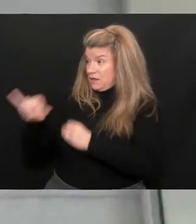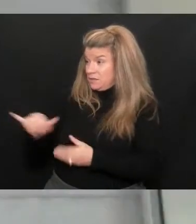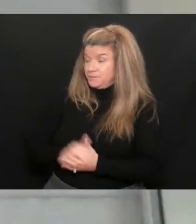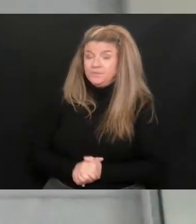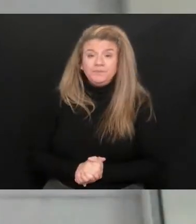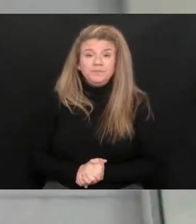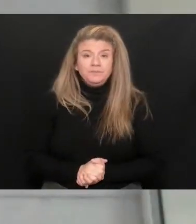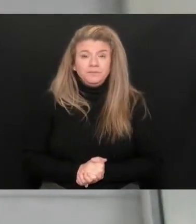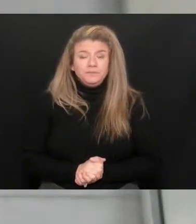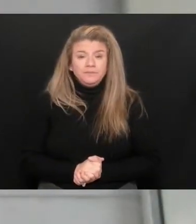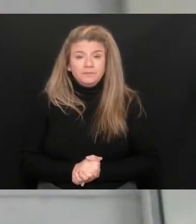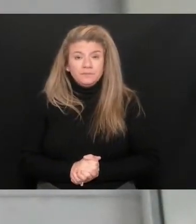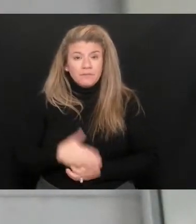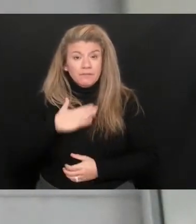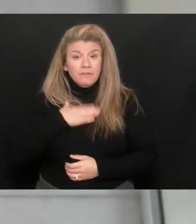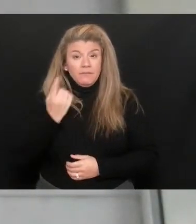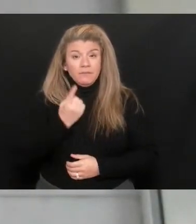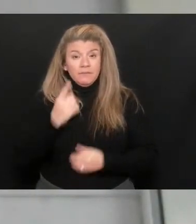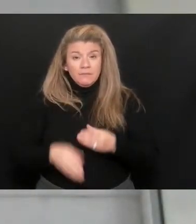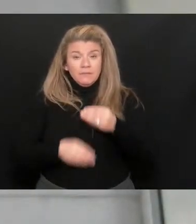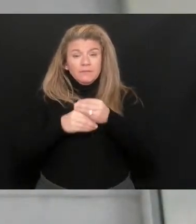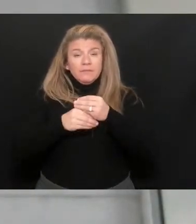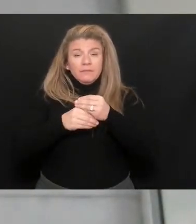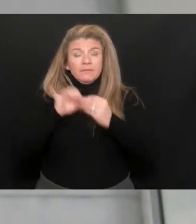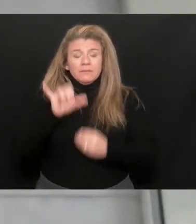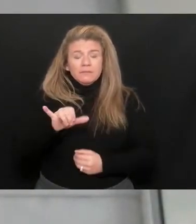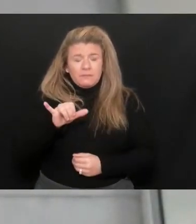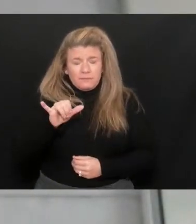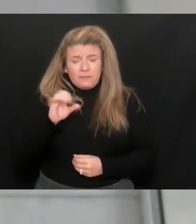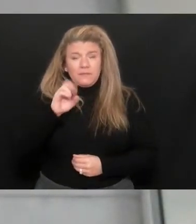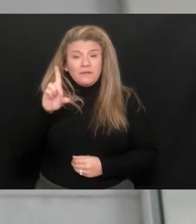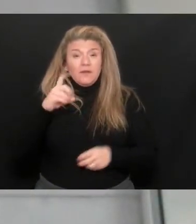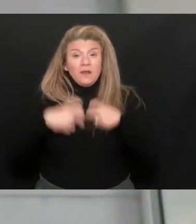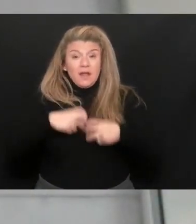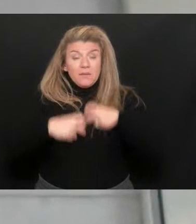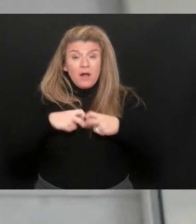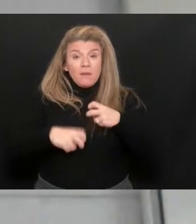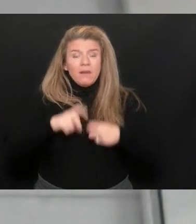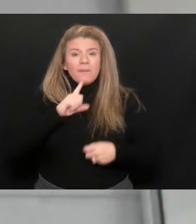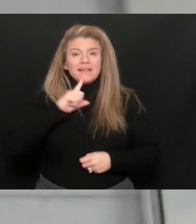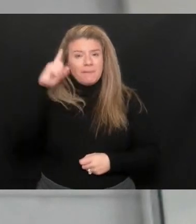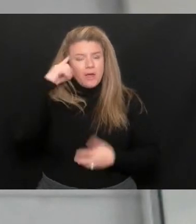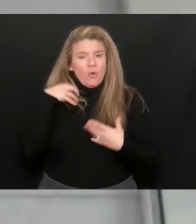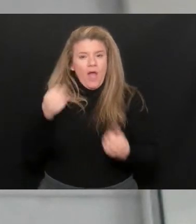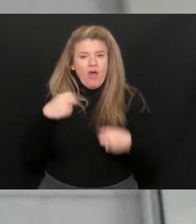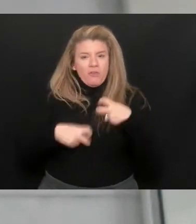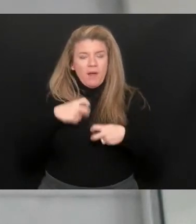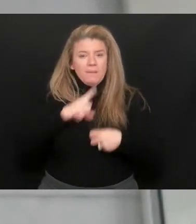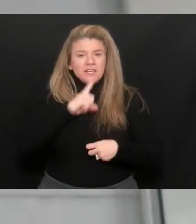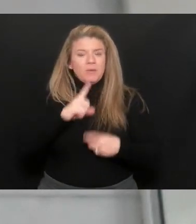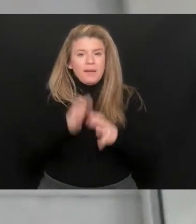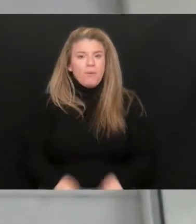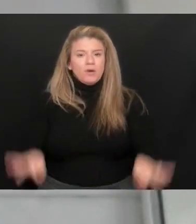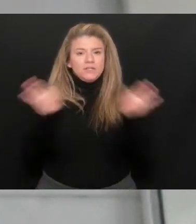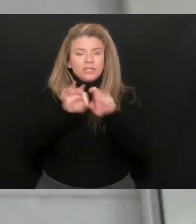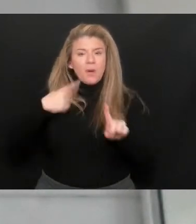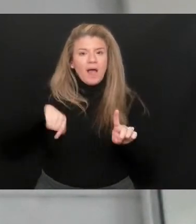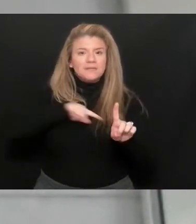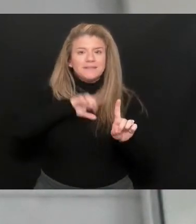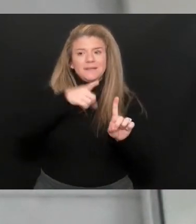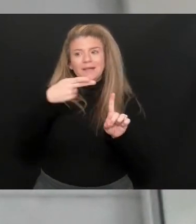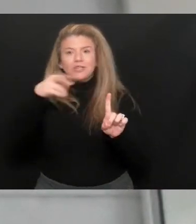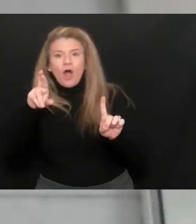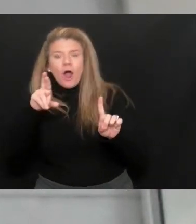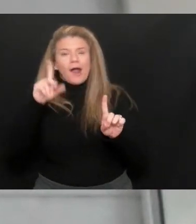The only thing I'll add to that, Mark, is that, the opioid problem as well as the mental health problem is very important to us at DHHR as well as the